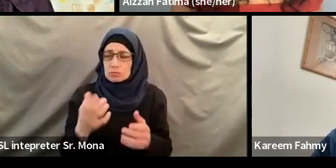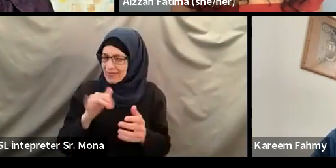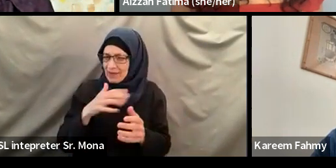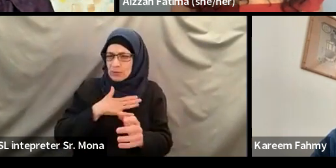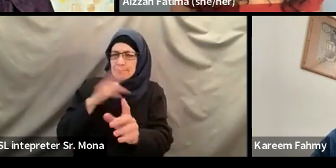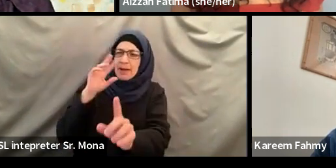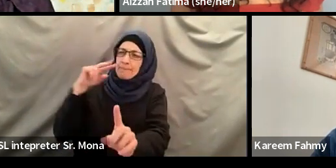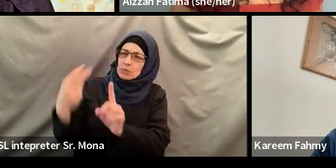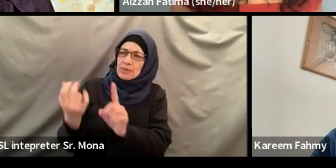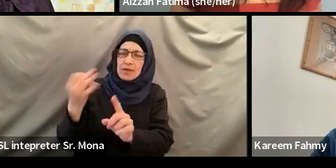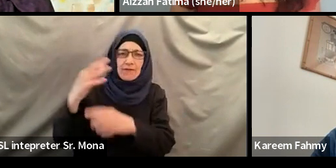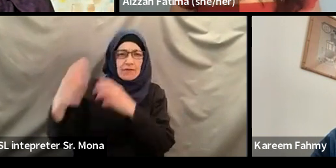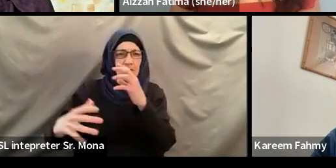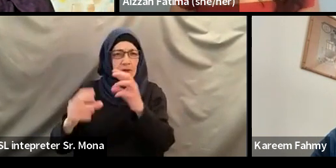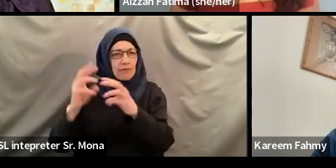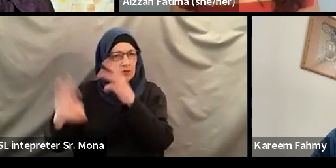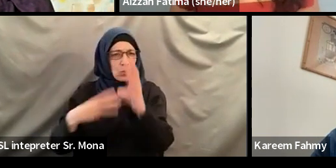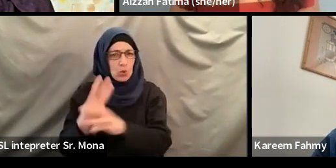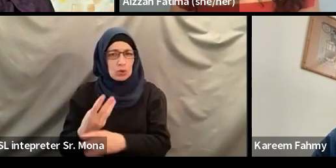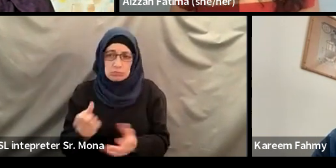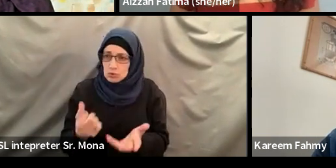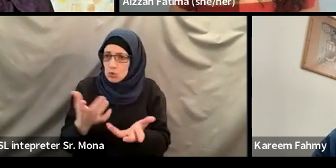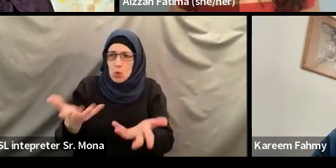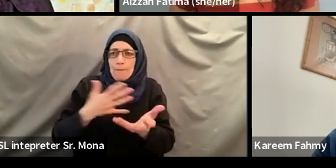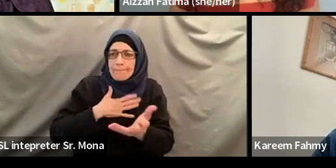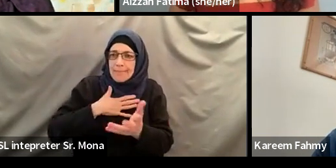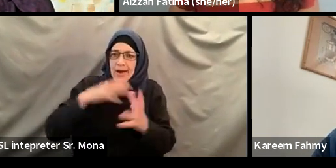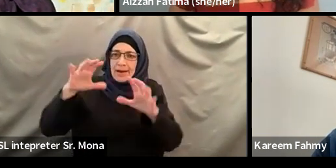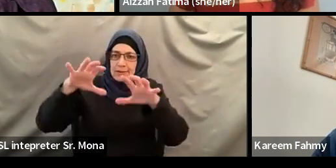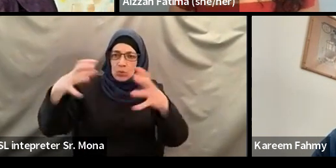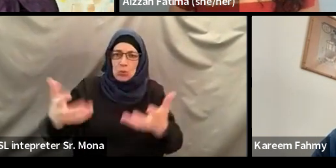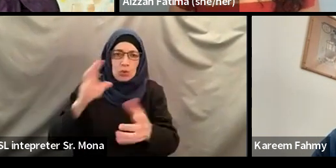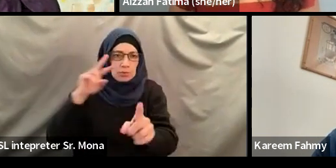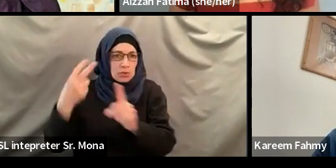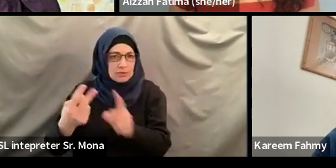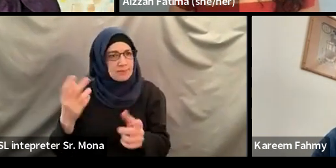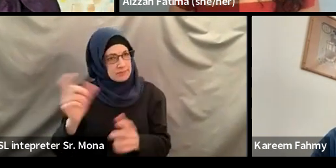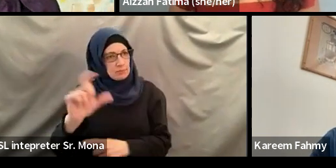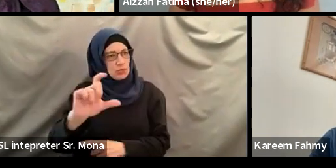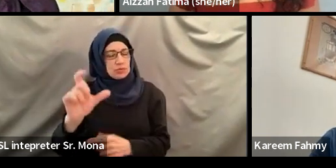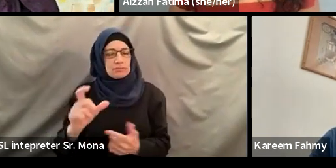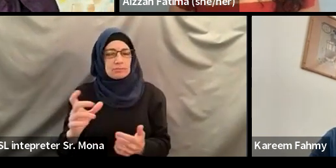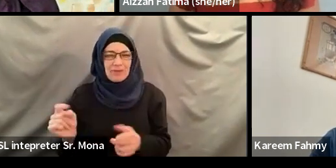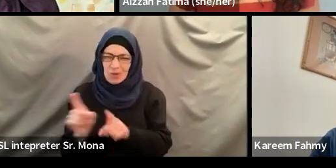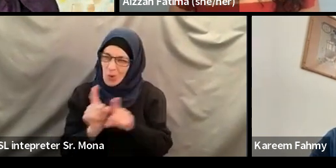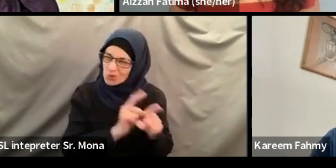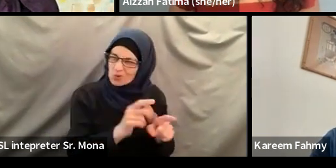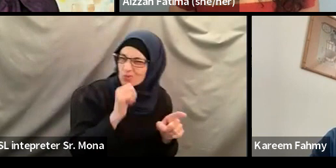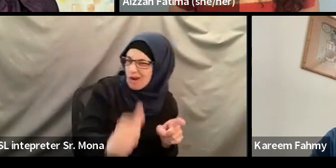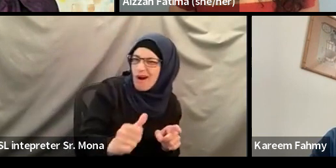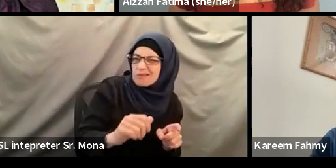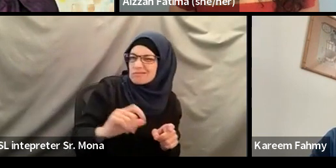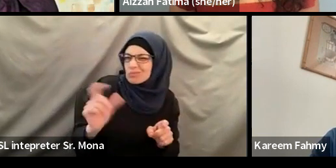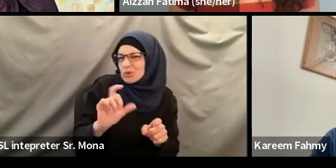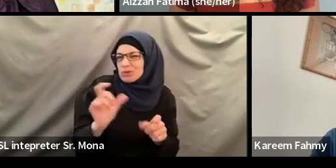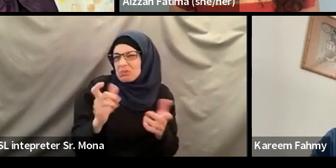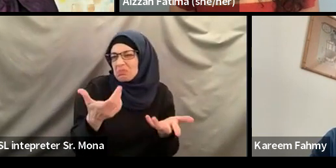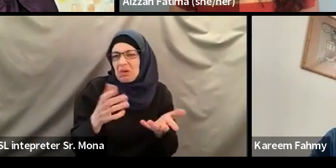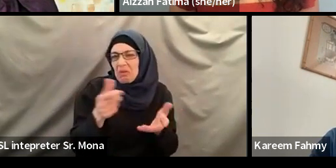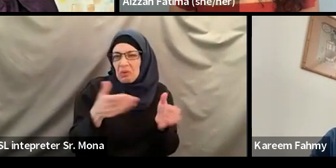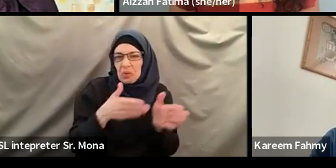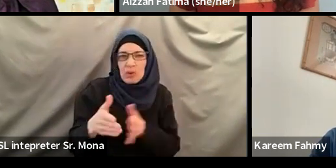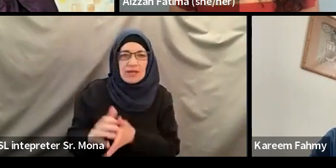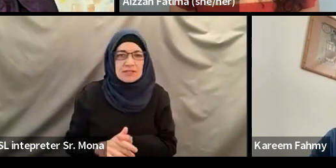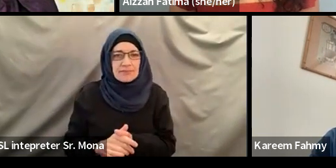became very Muslim in that way, but it also didn't sometimes. So the first play I